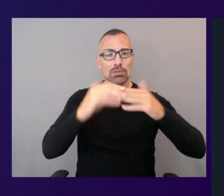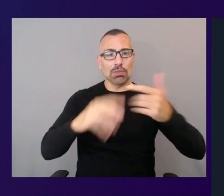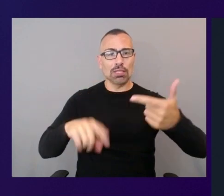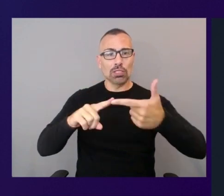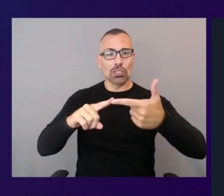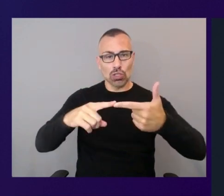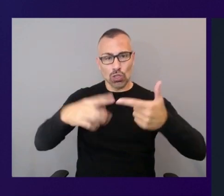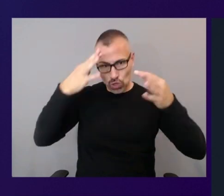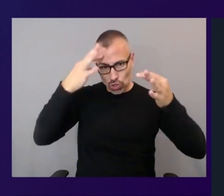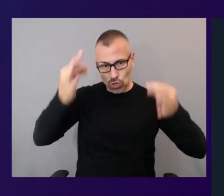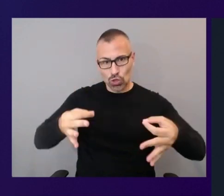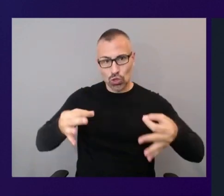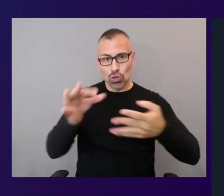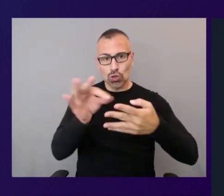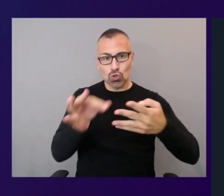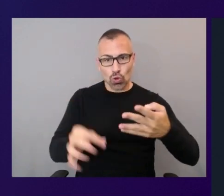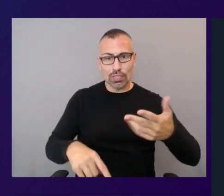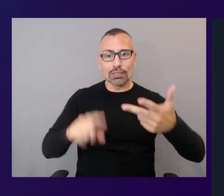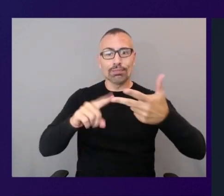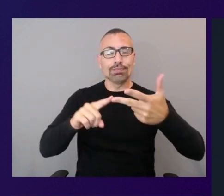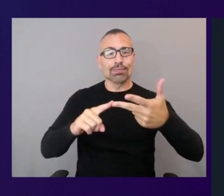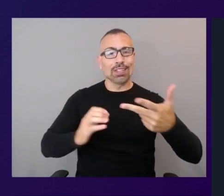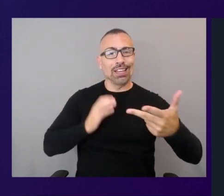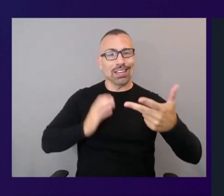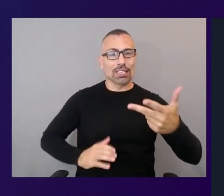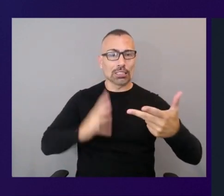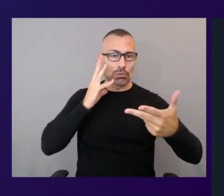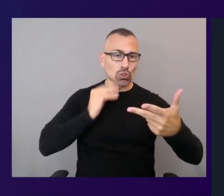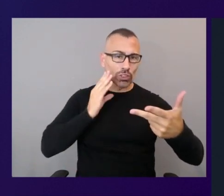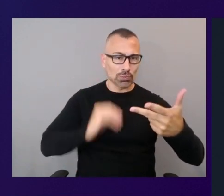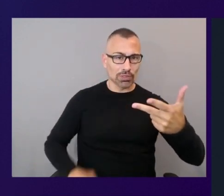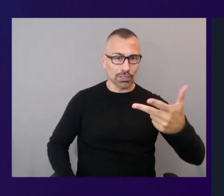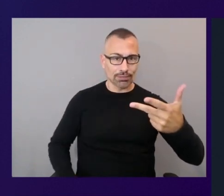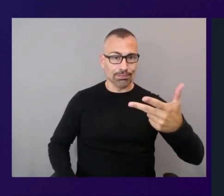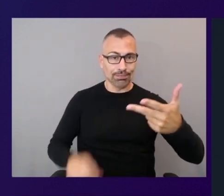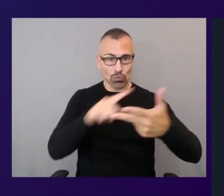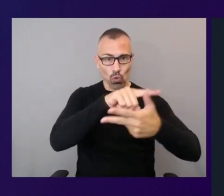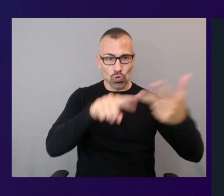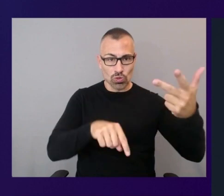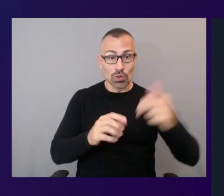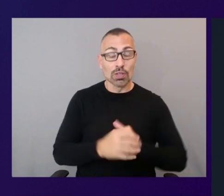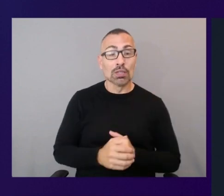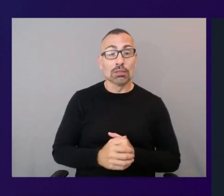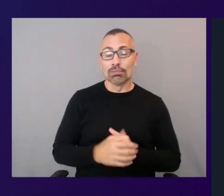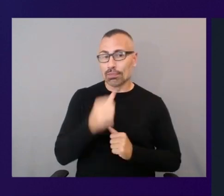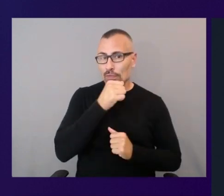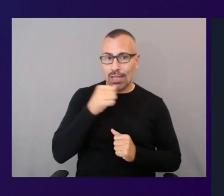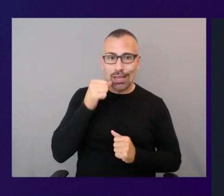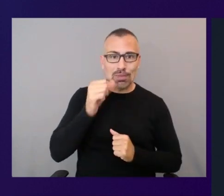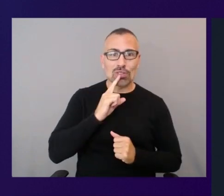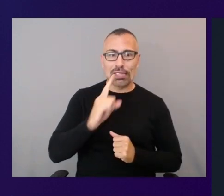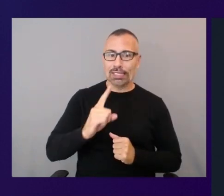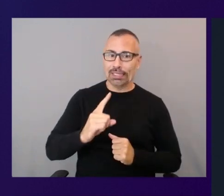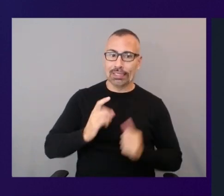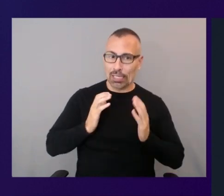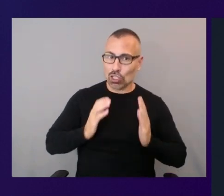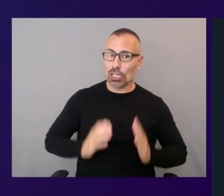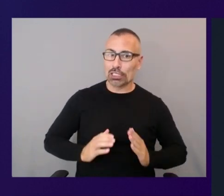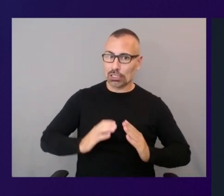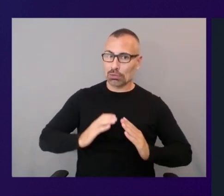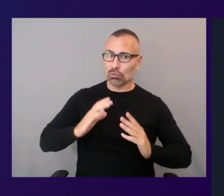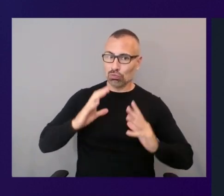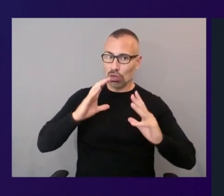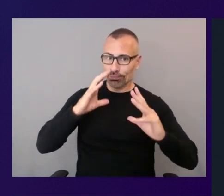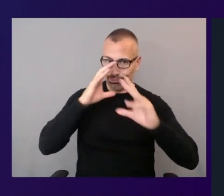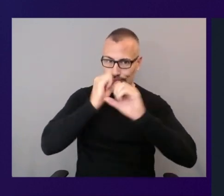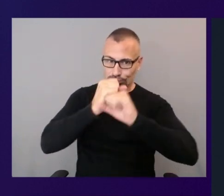is a customer-obsessed company, and we absolutely are. And these specifically are the 3 things that we focus on when we focus